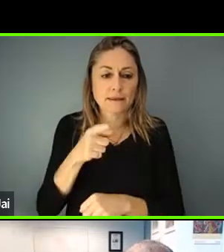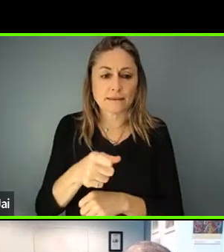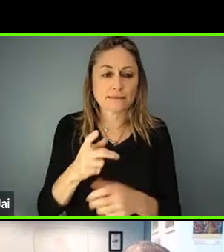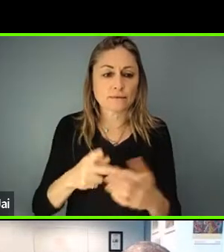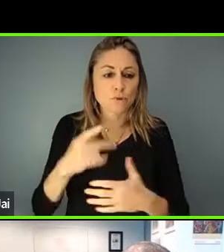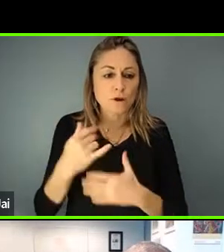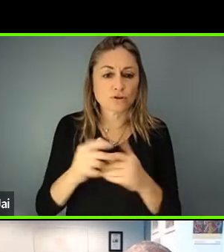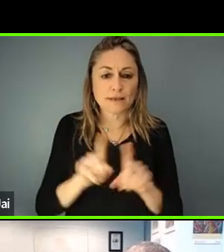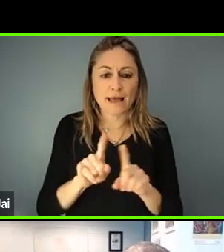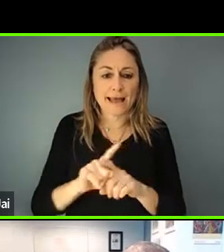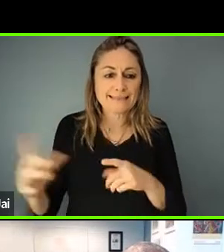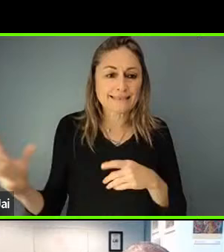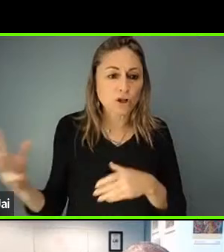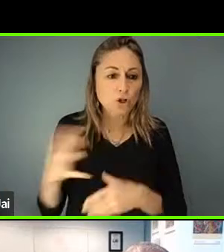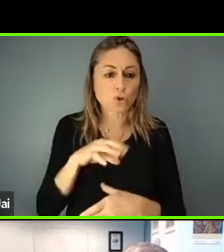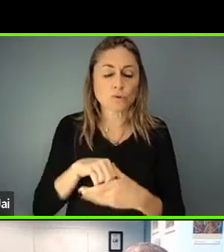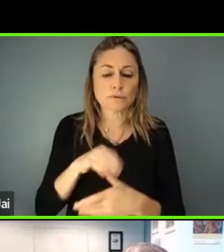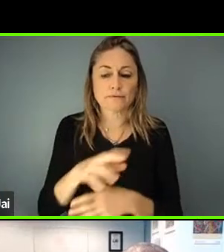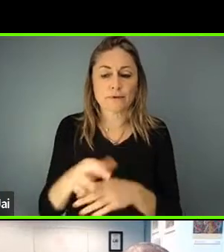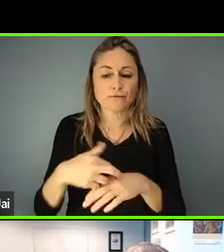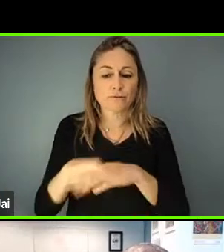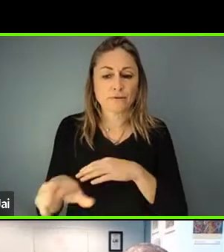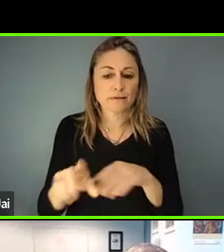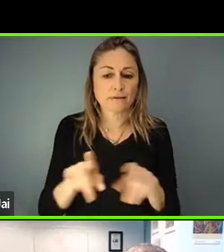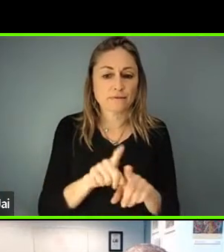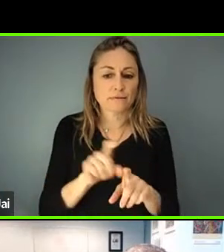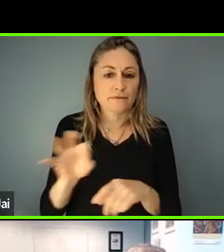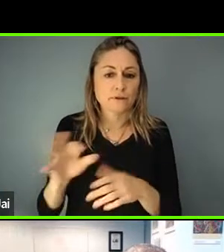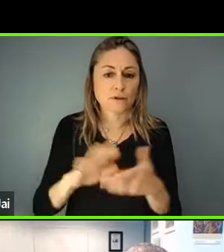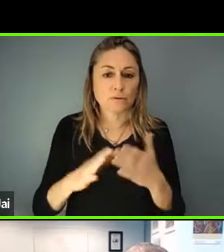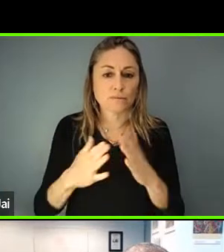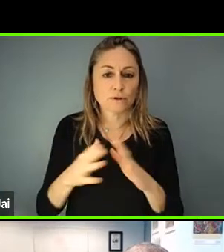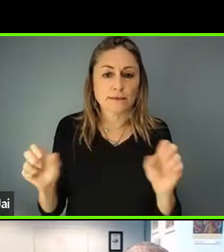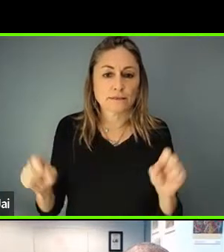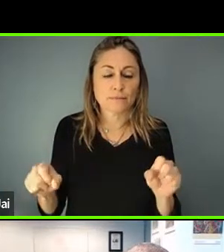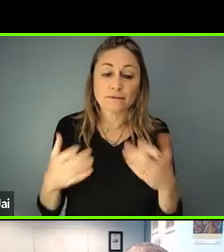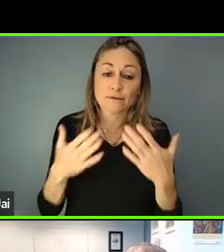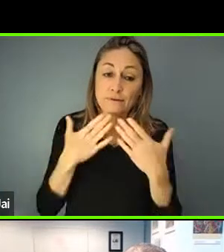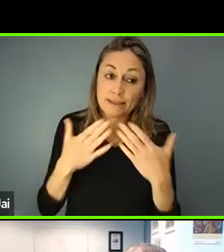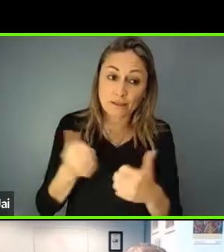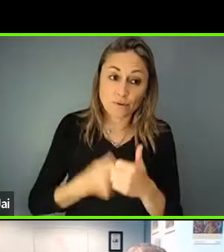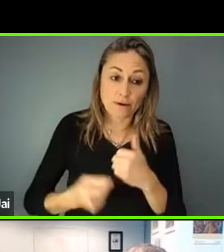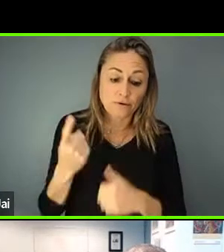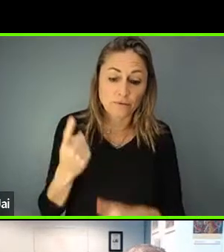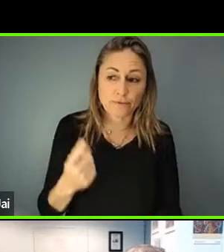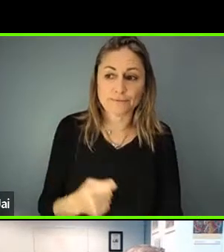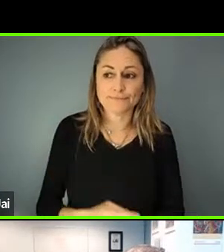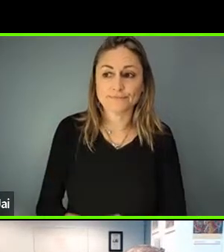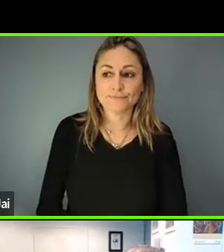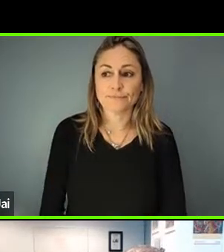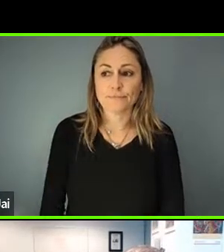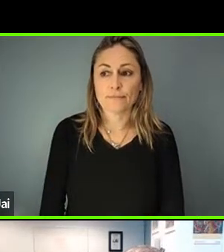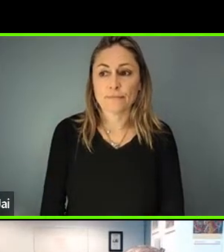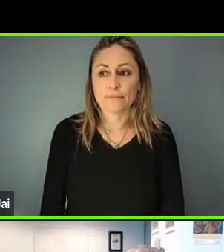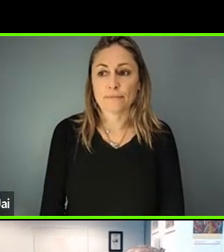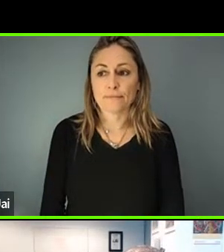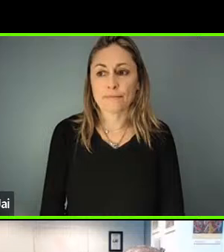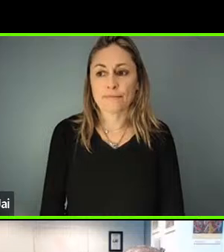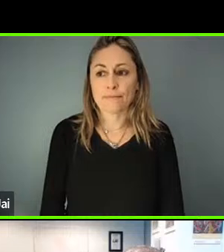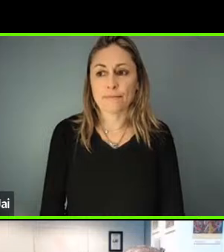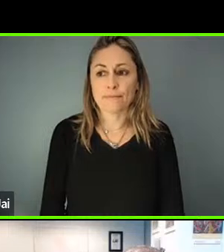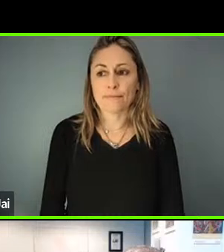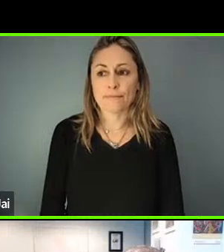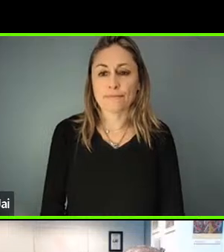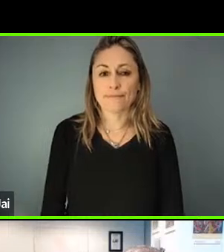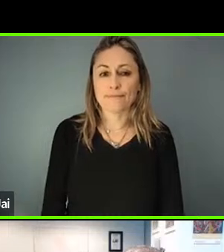and reflective of the community as possible. So thank you, everyone. Excellent, thanks, Greg.